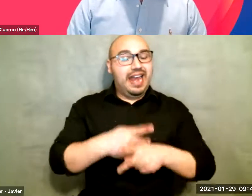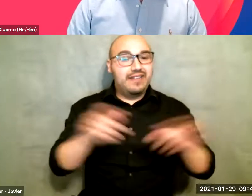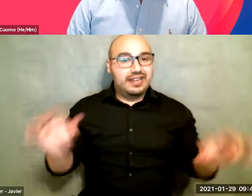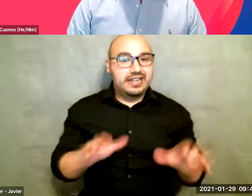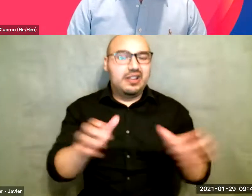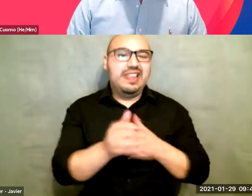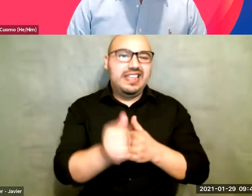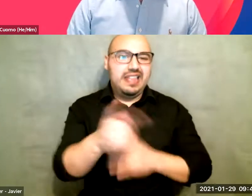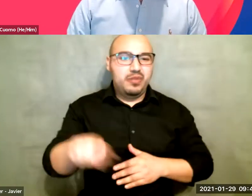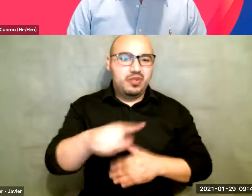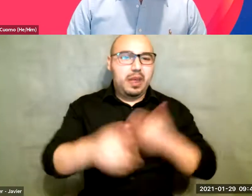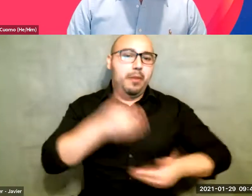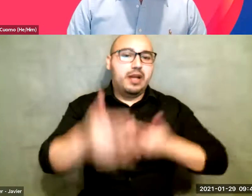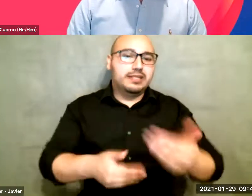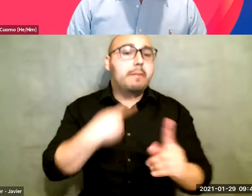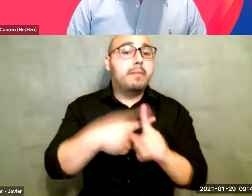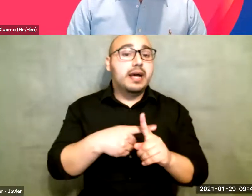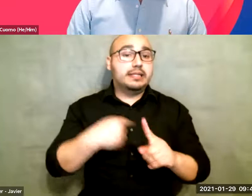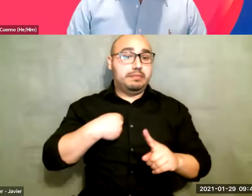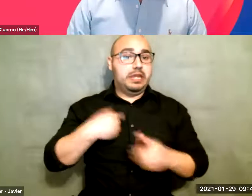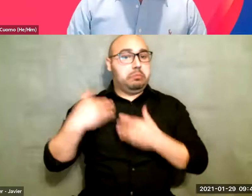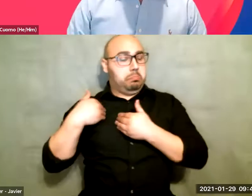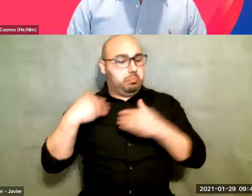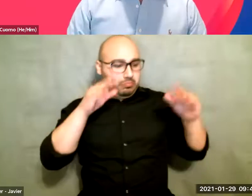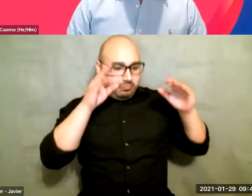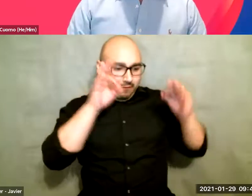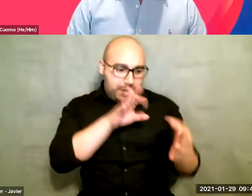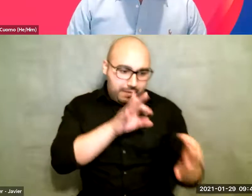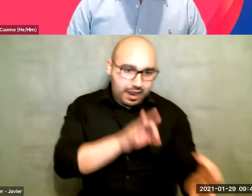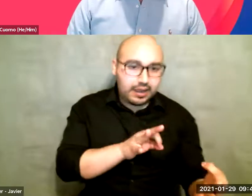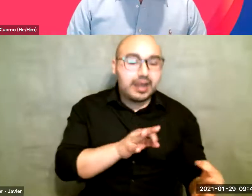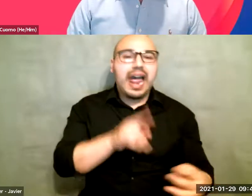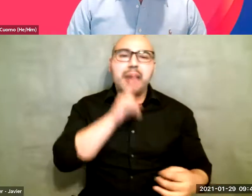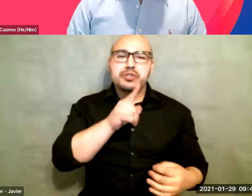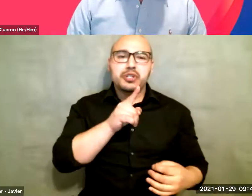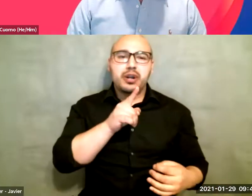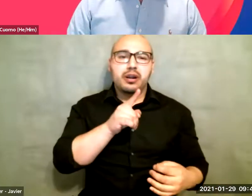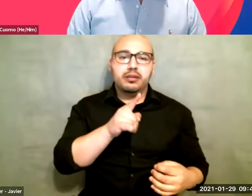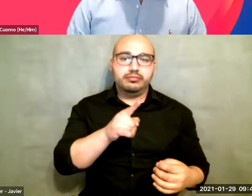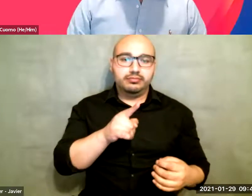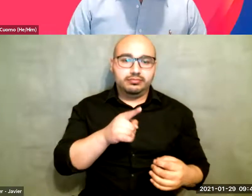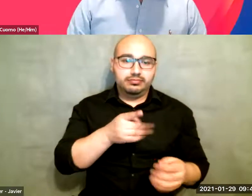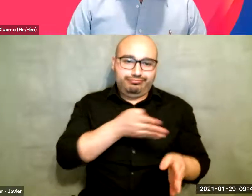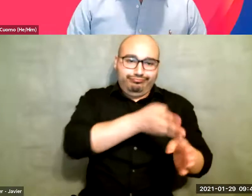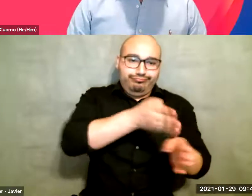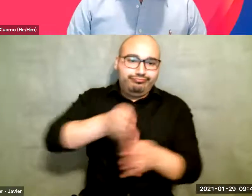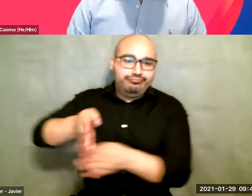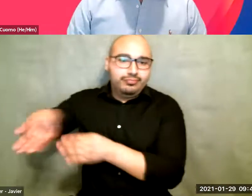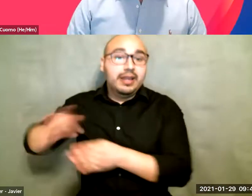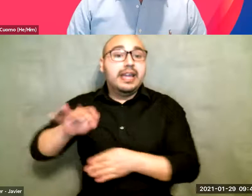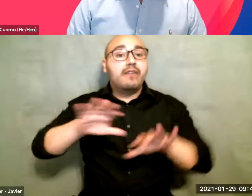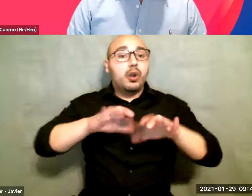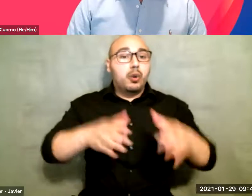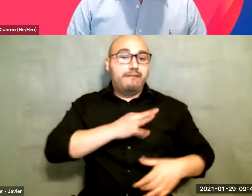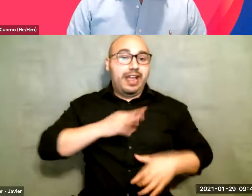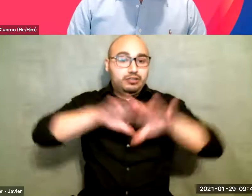that process and give them feedback is one example. And I'm sure across the disciplines, if we get a group of faculty together, they can